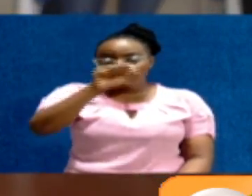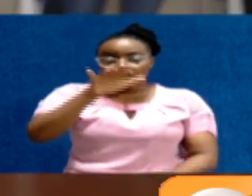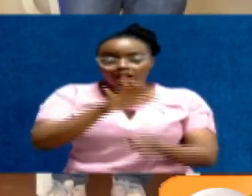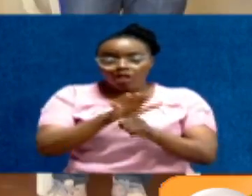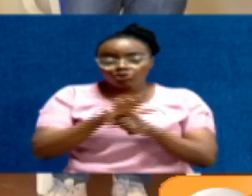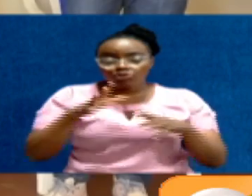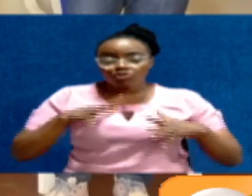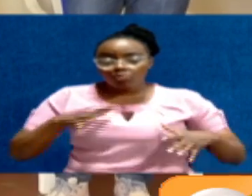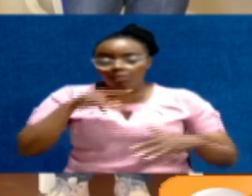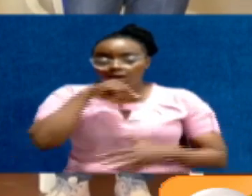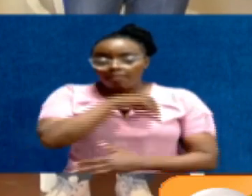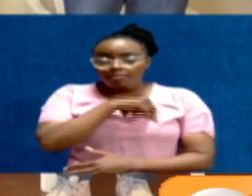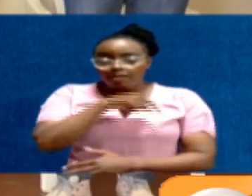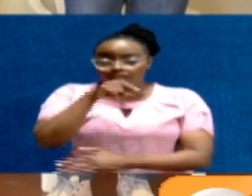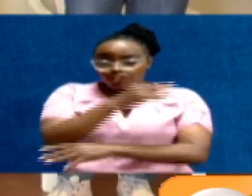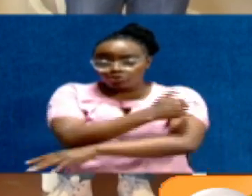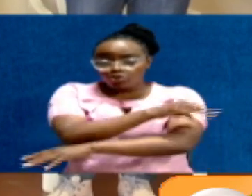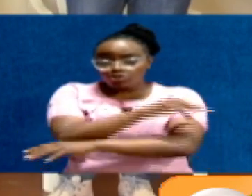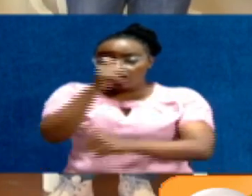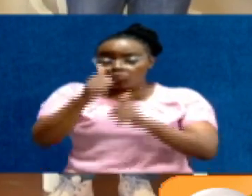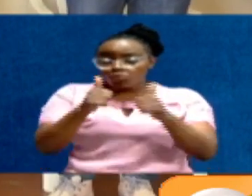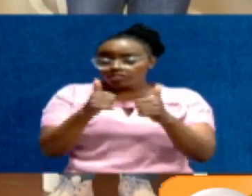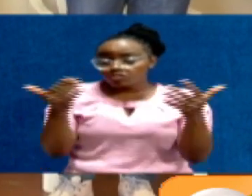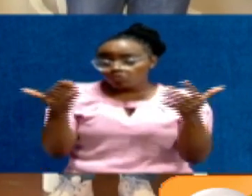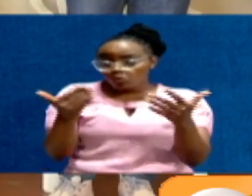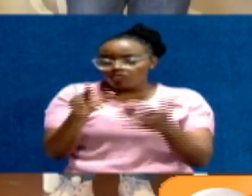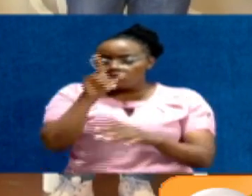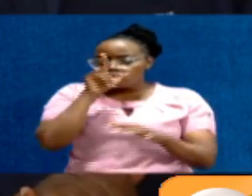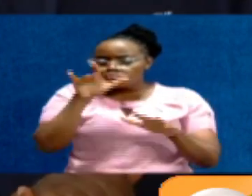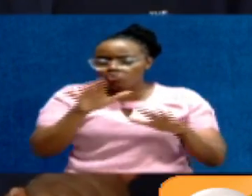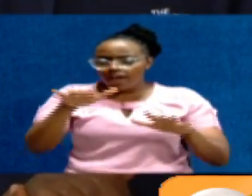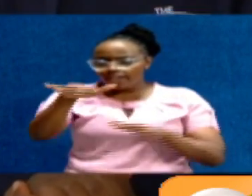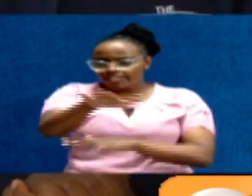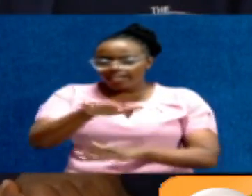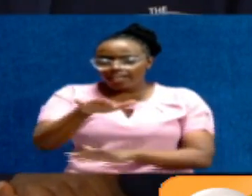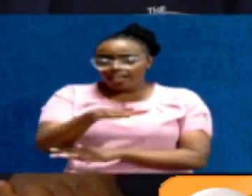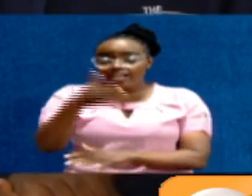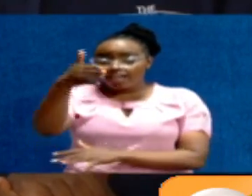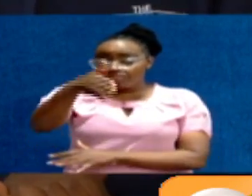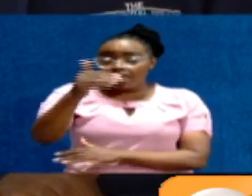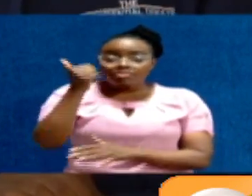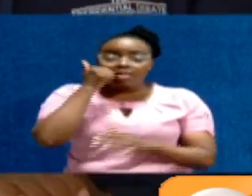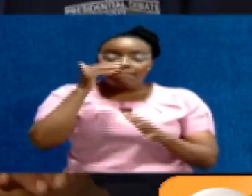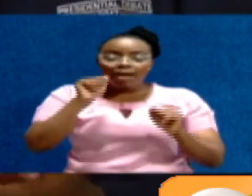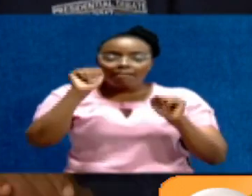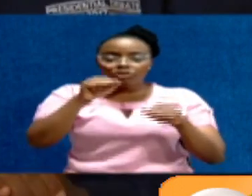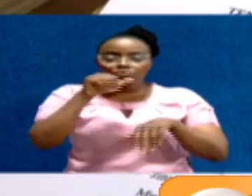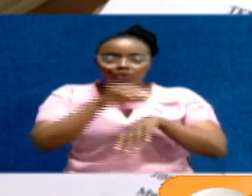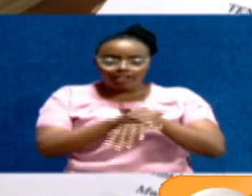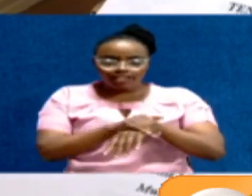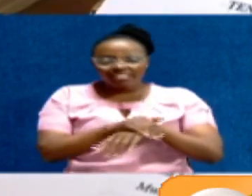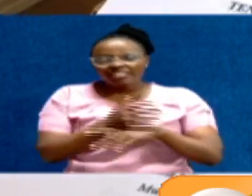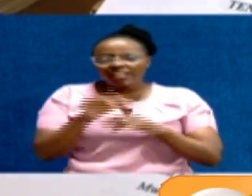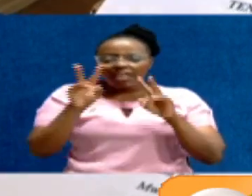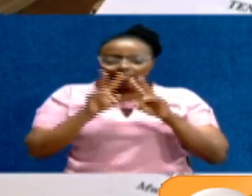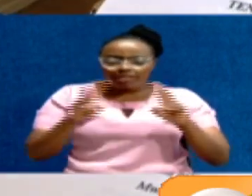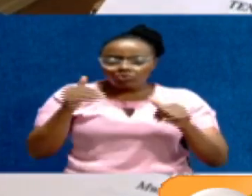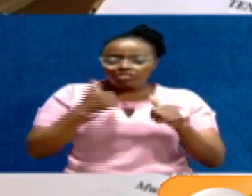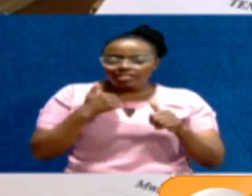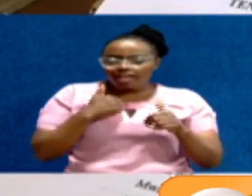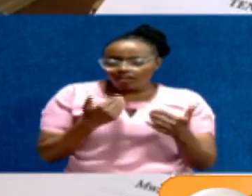of beneficiaries of this facility that is located in a quiet neighborhood. Here, patients can get the tranquility they